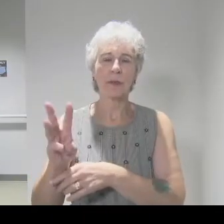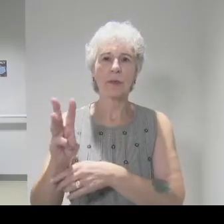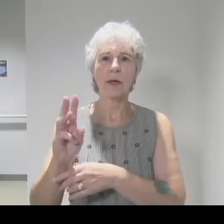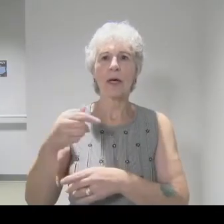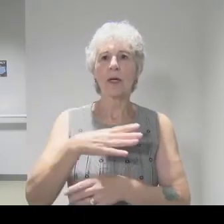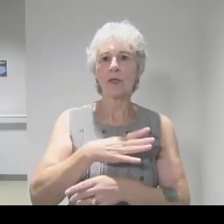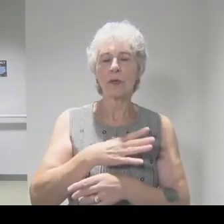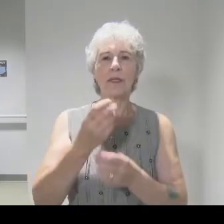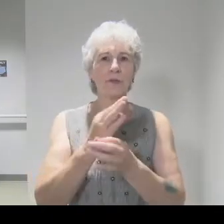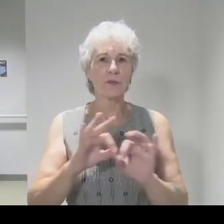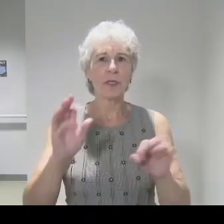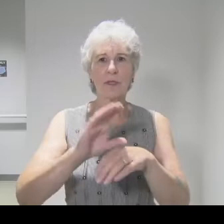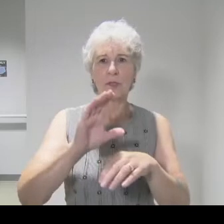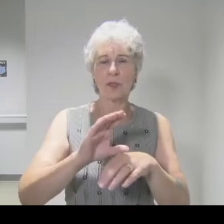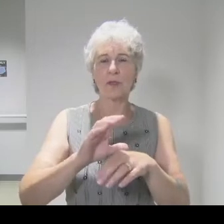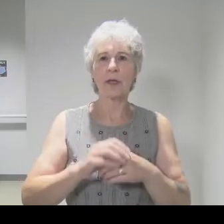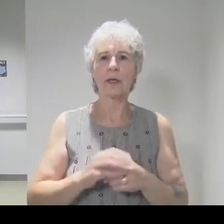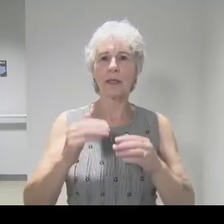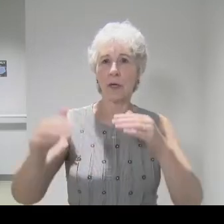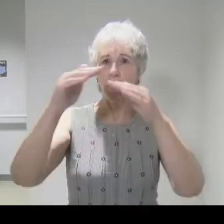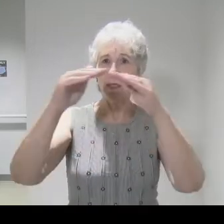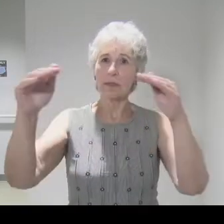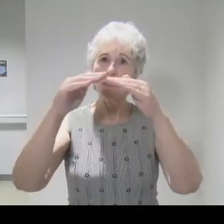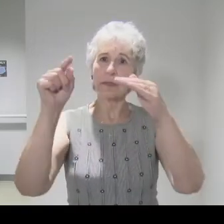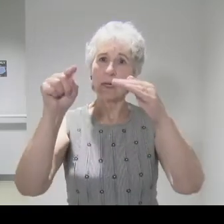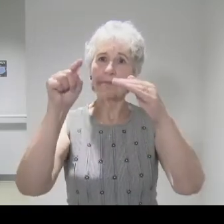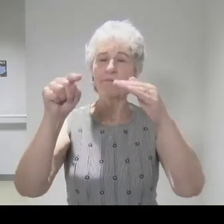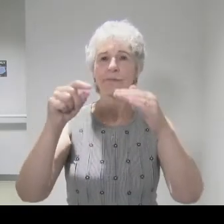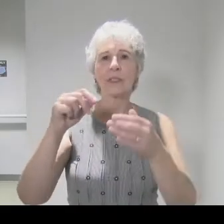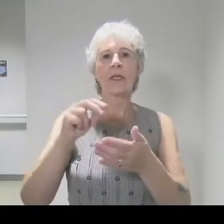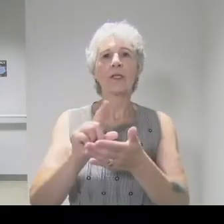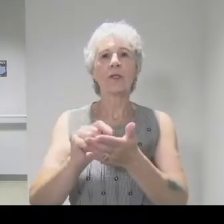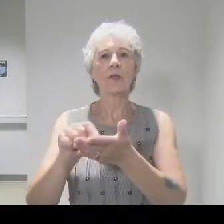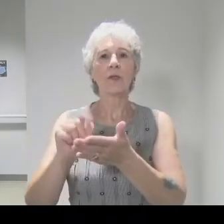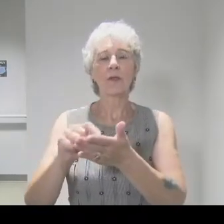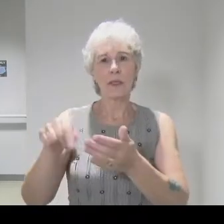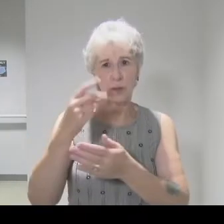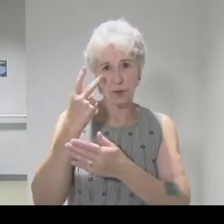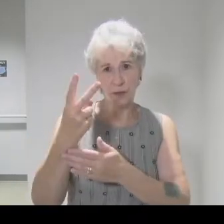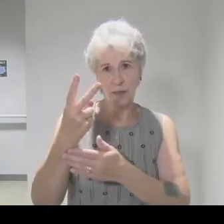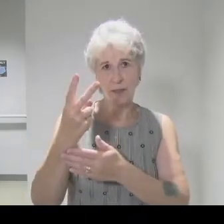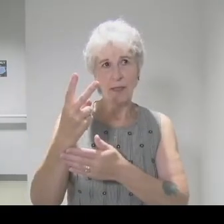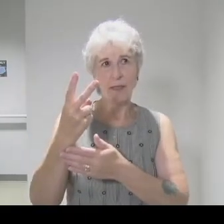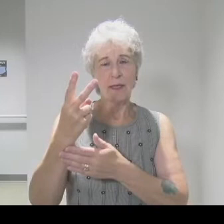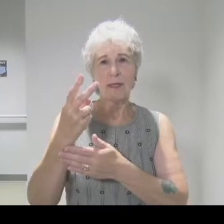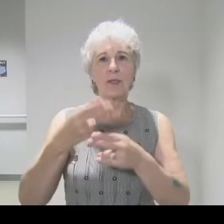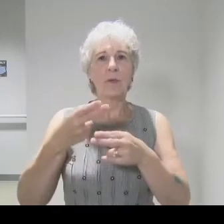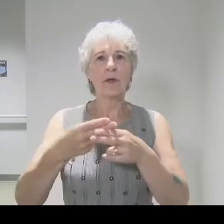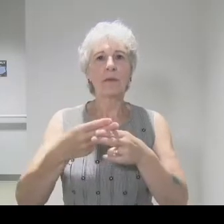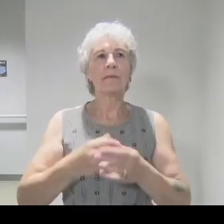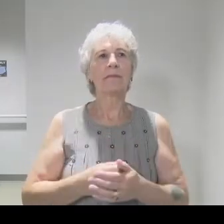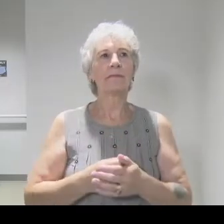www.gracefreechurch.org, and then go to in the top section there to Grace News, and once the newsletter opens up, there'll be something about Encounter, and then you can